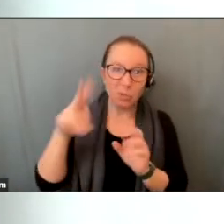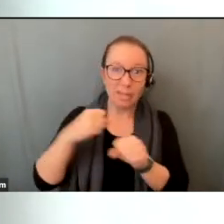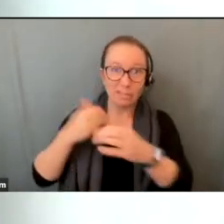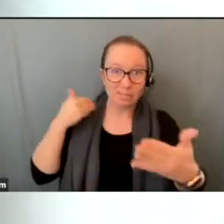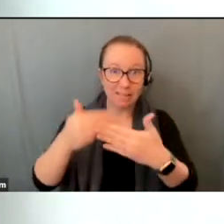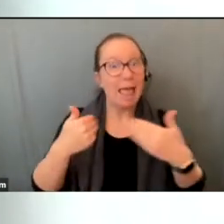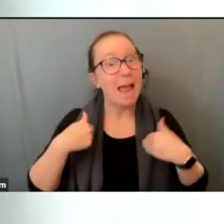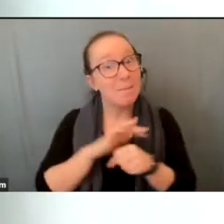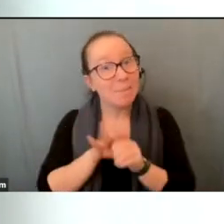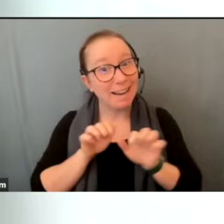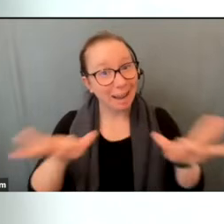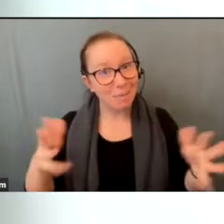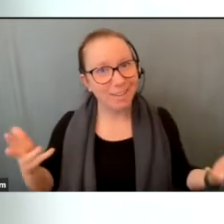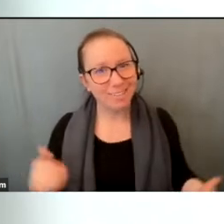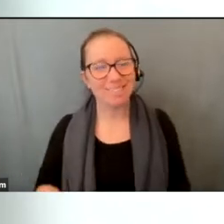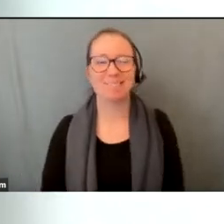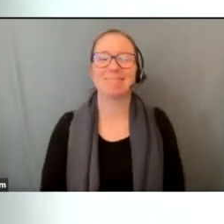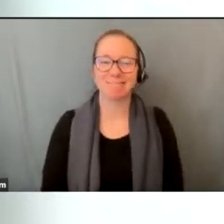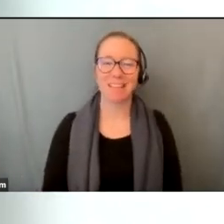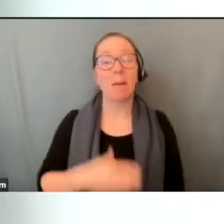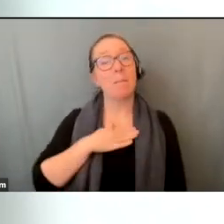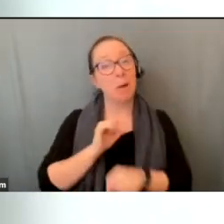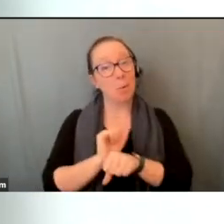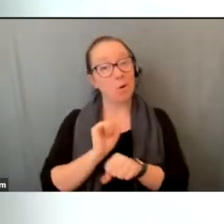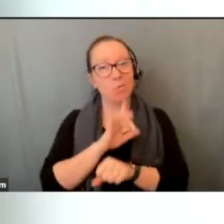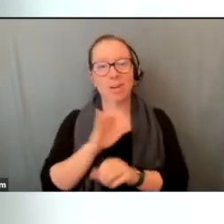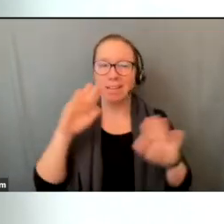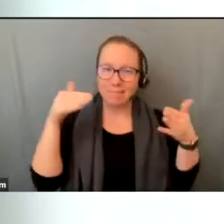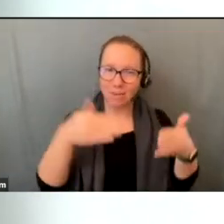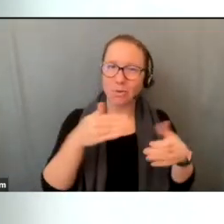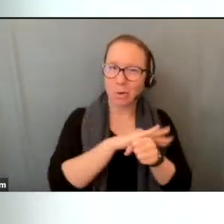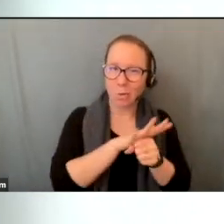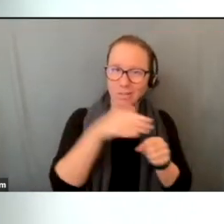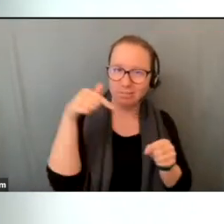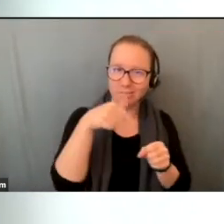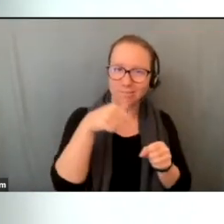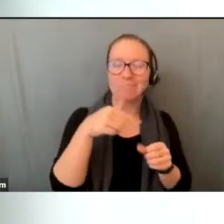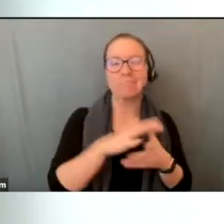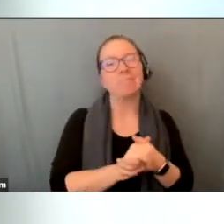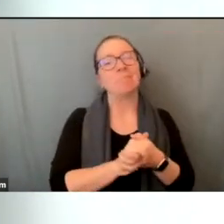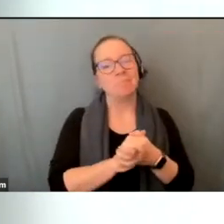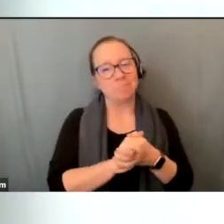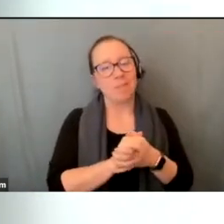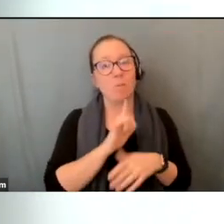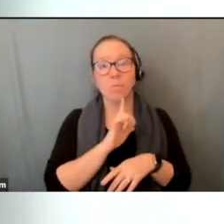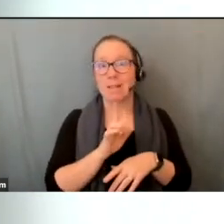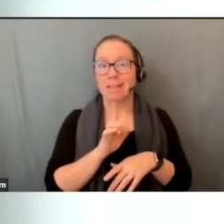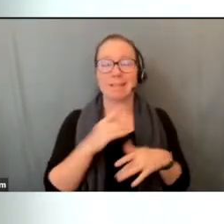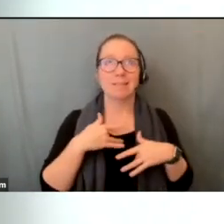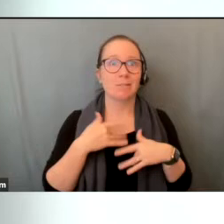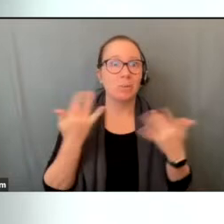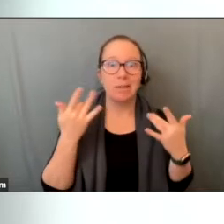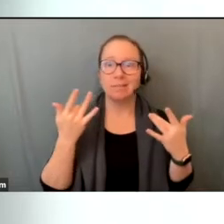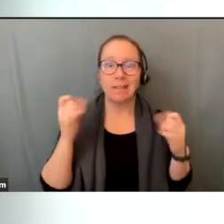been a pandemic in that time. So my work has been primarily focused in COVID. So I'm really incredibly thrilled that I get to join